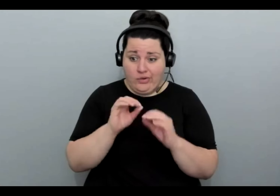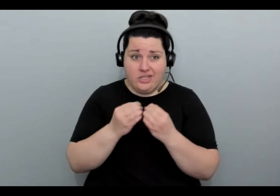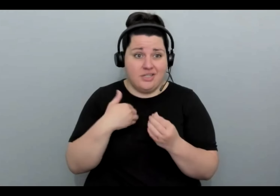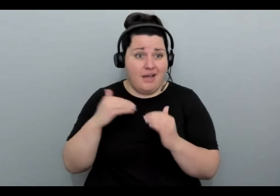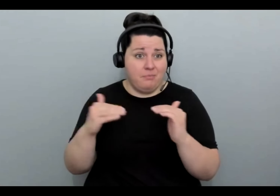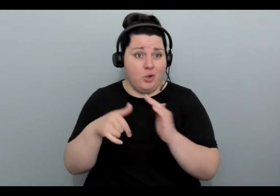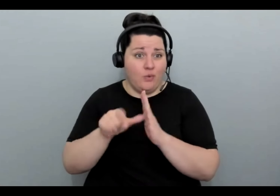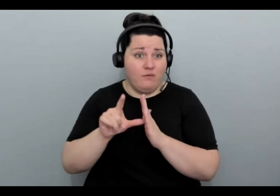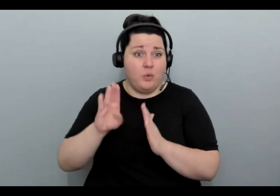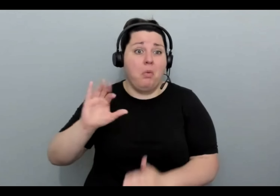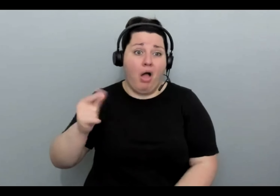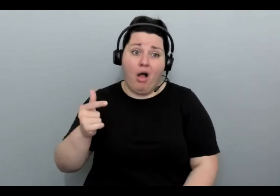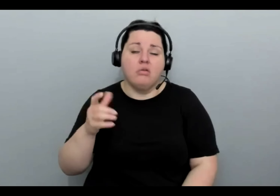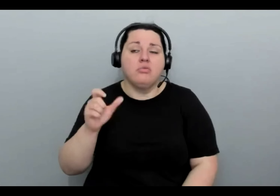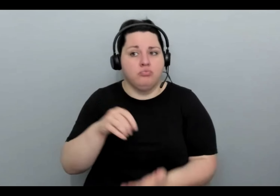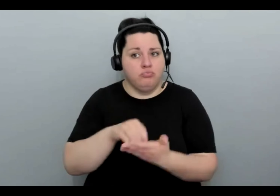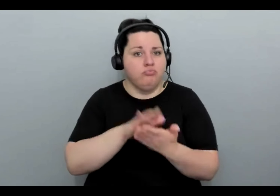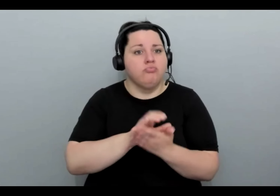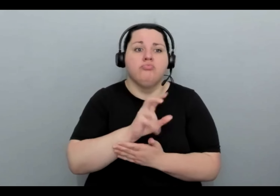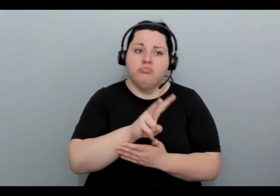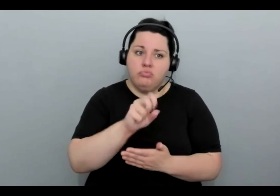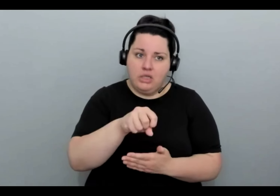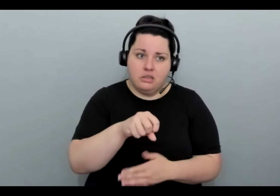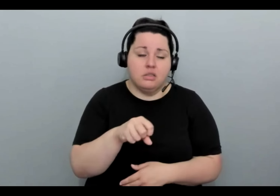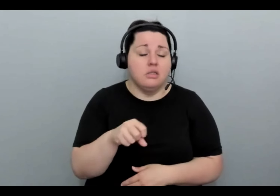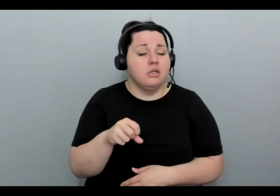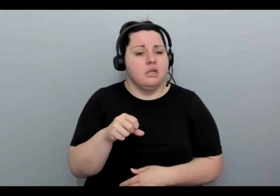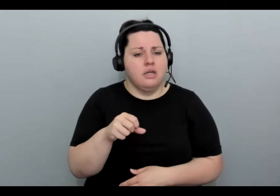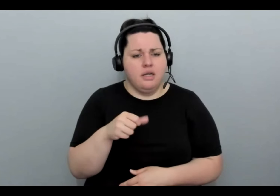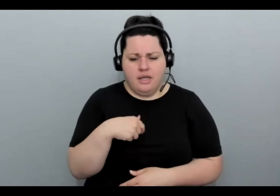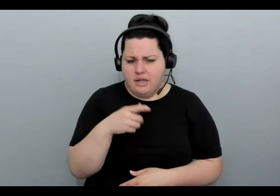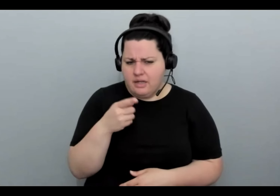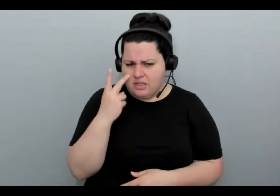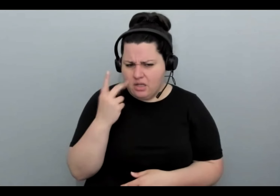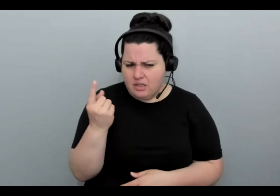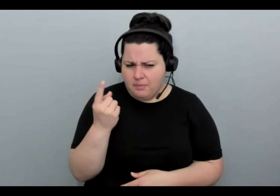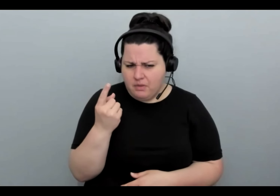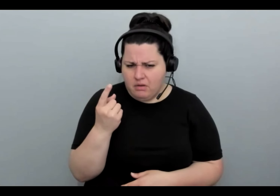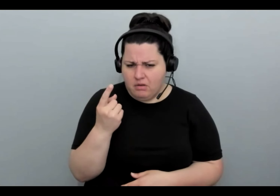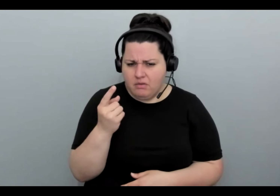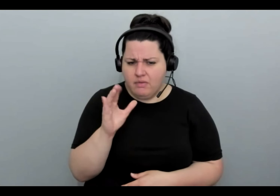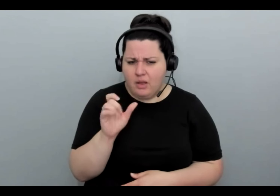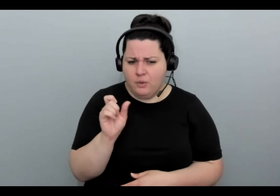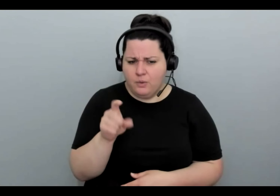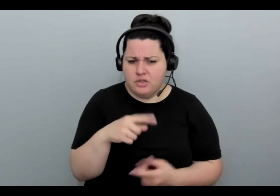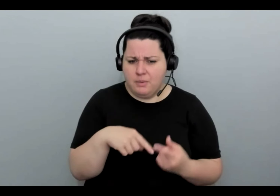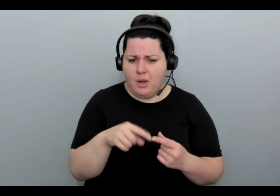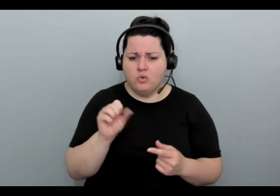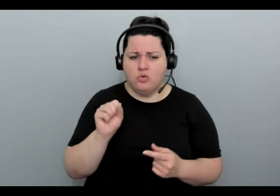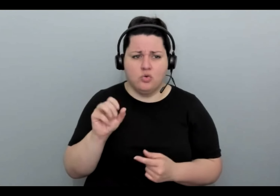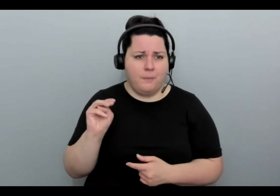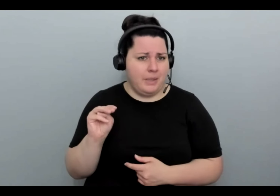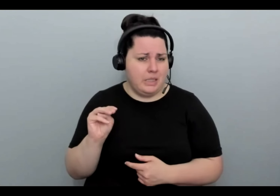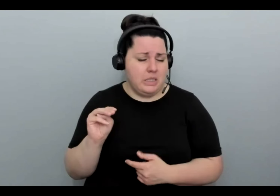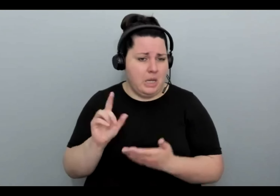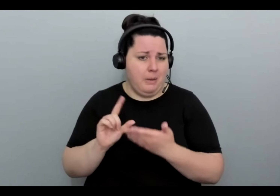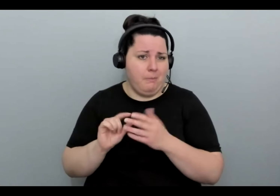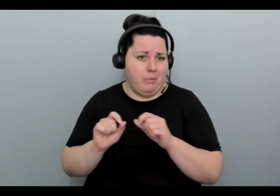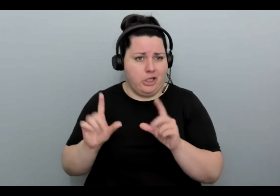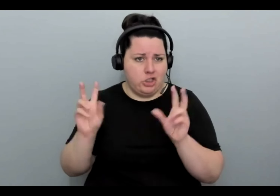it definitely should go on your CV. And I did see something in there about the question about social media